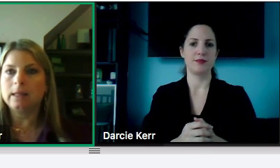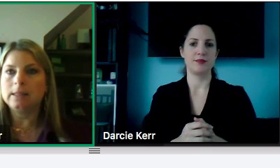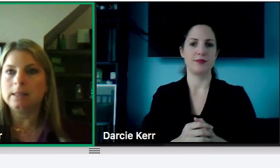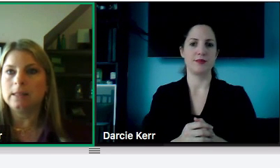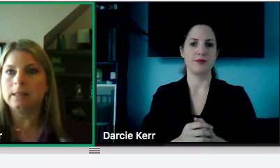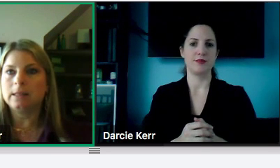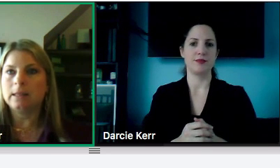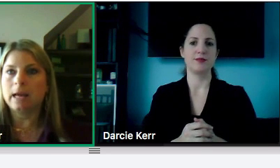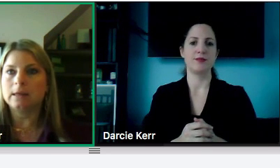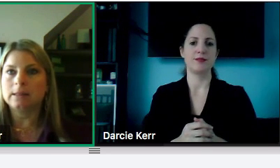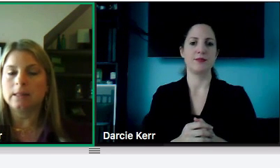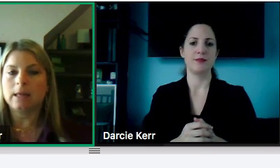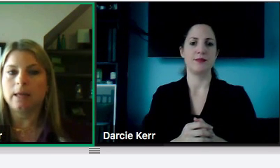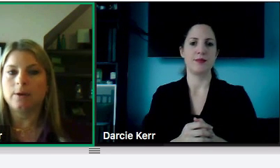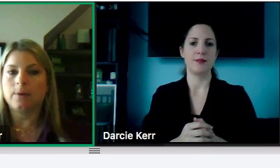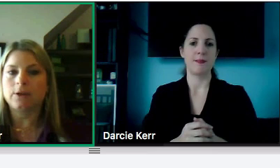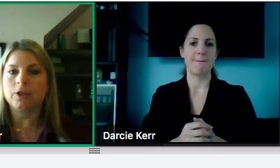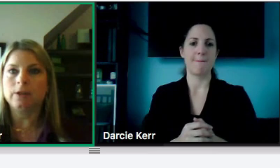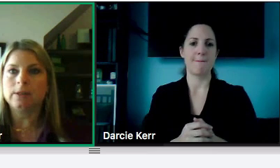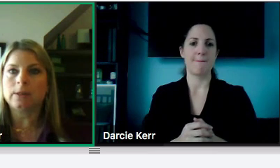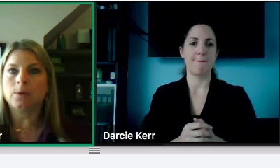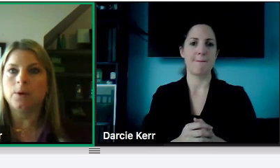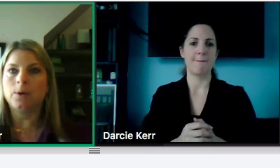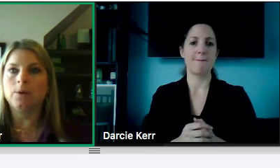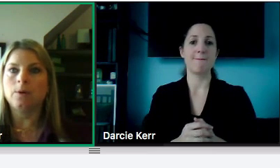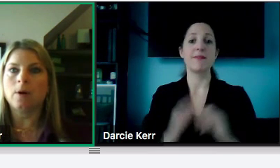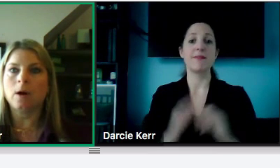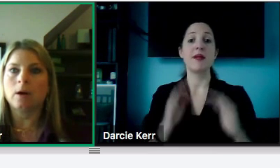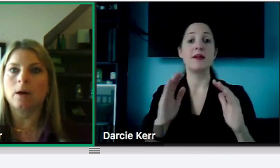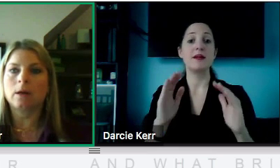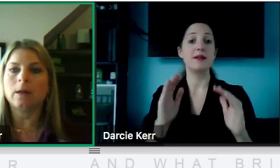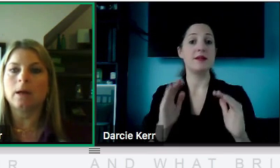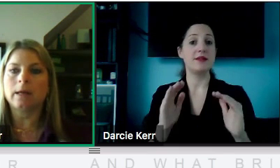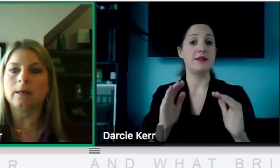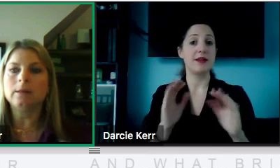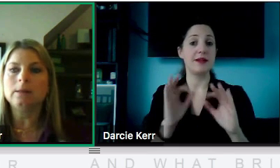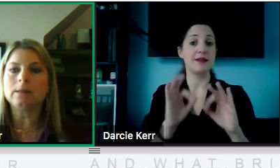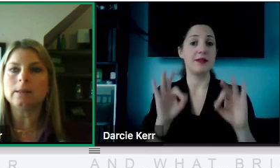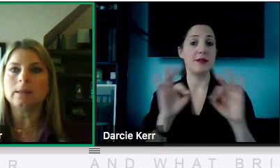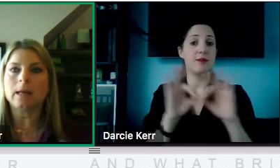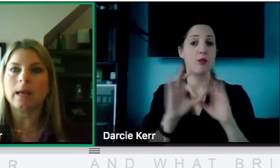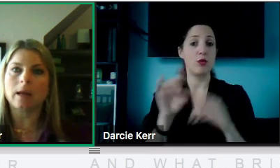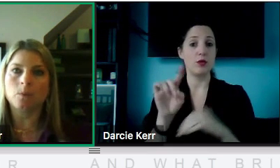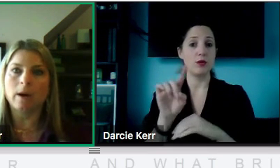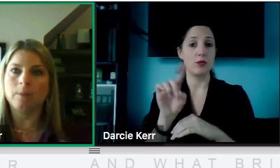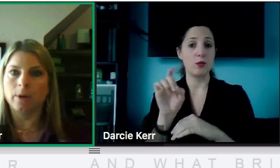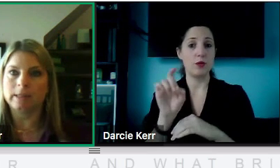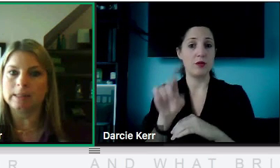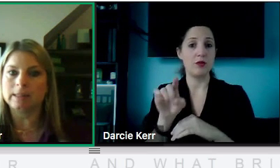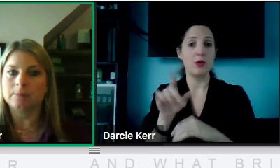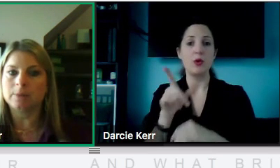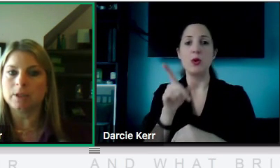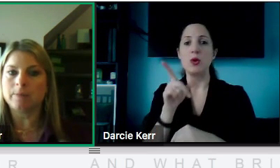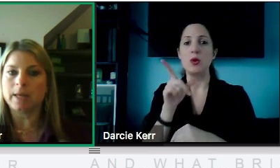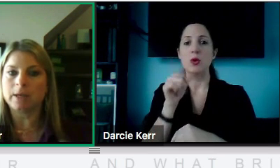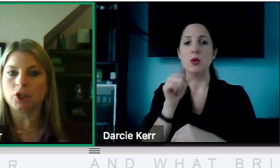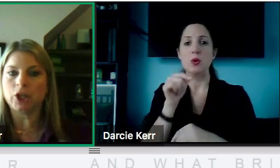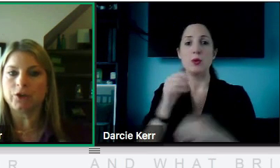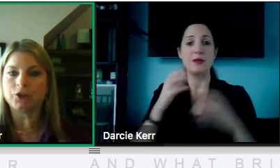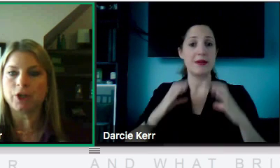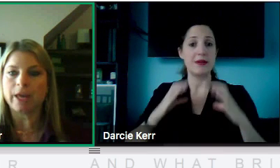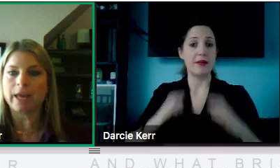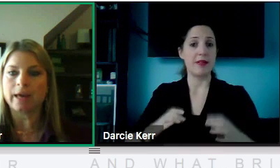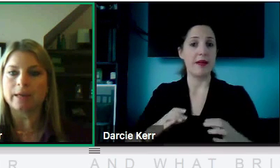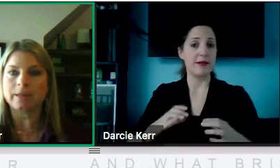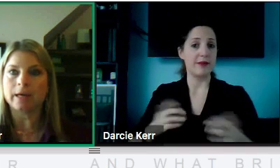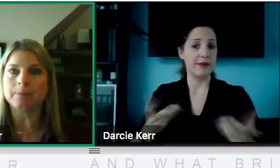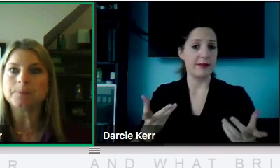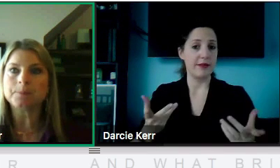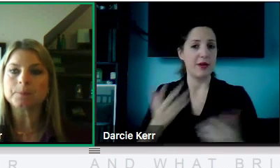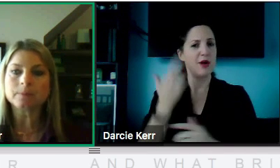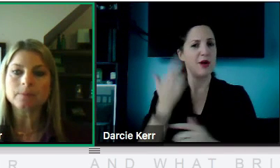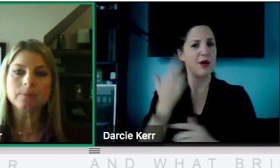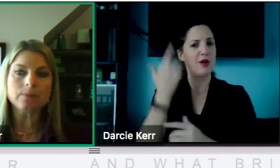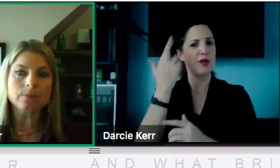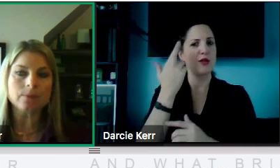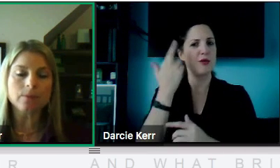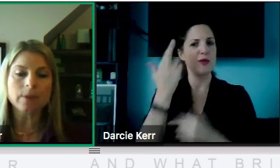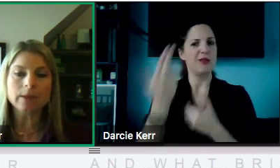Okay, so that leads to the next key question. So who are our clients and what brings them to Make a Change